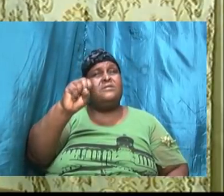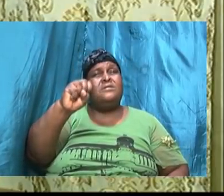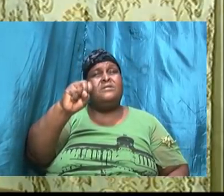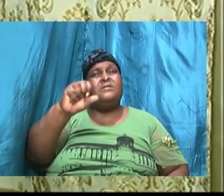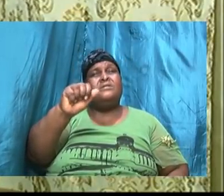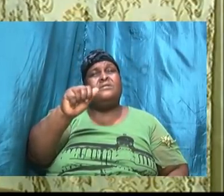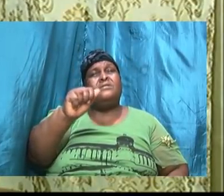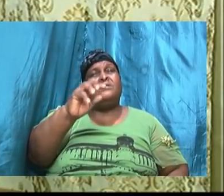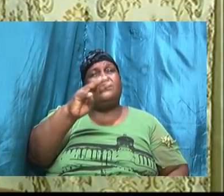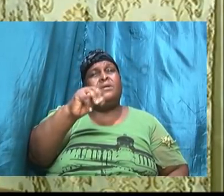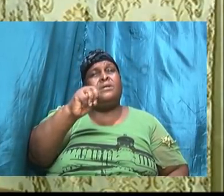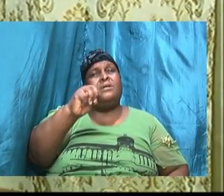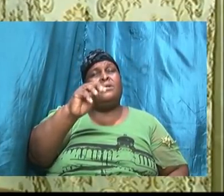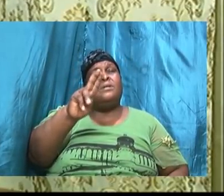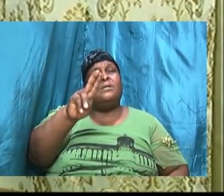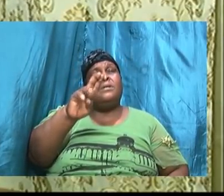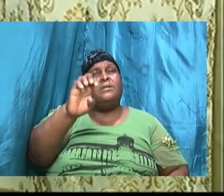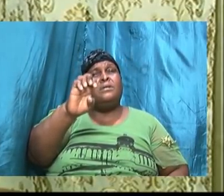23